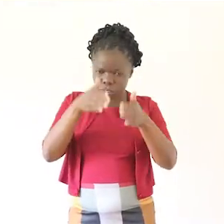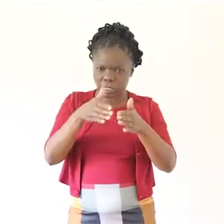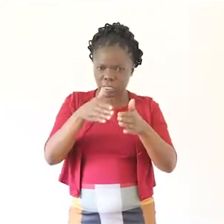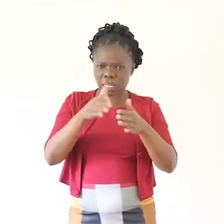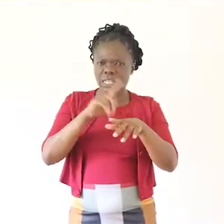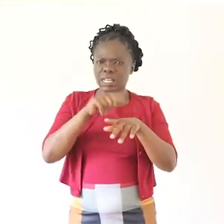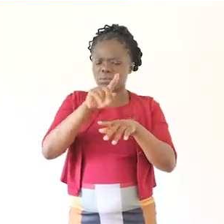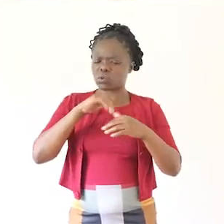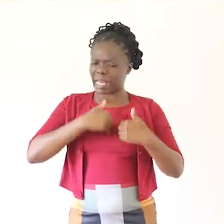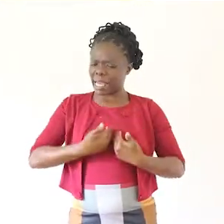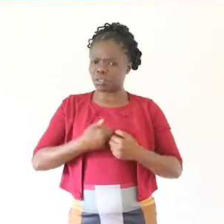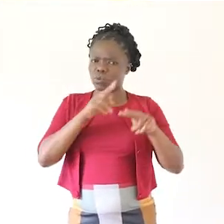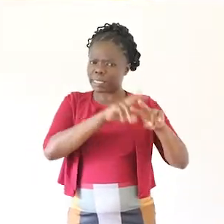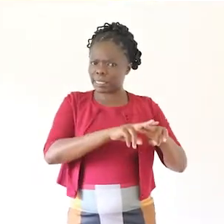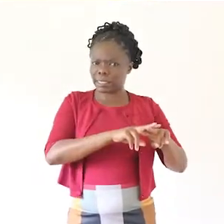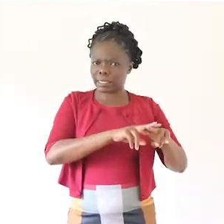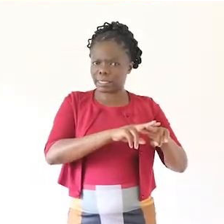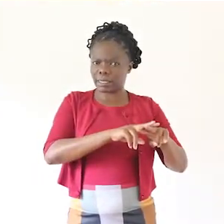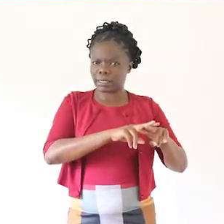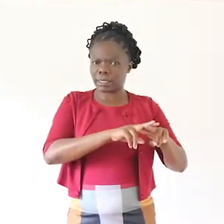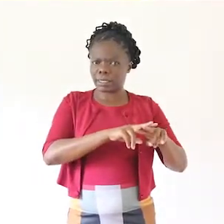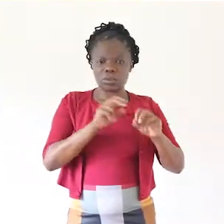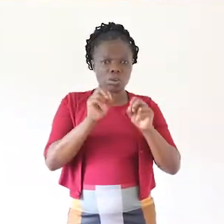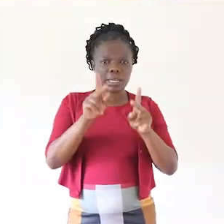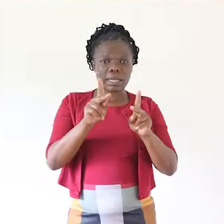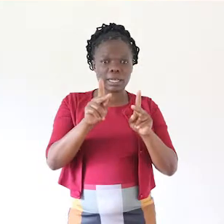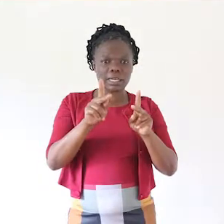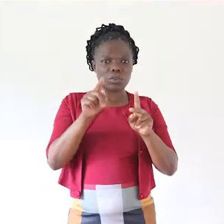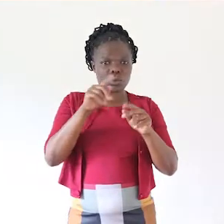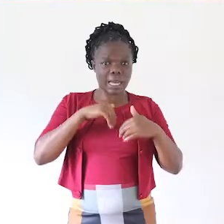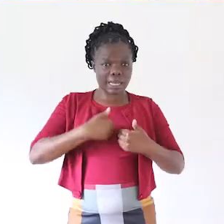you need to sit. No. You are okay?